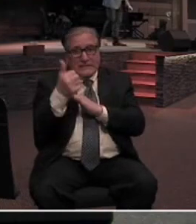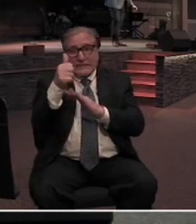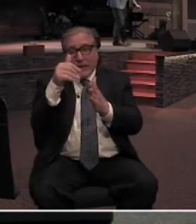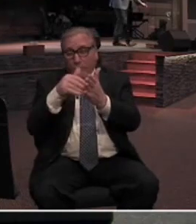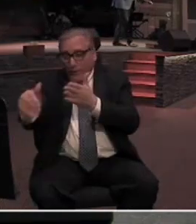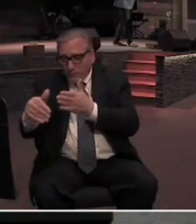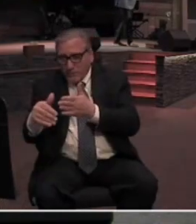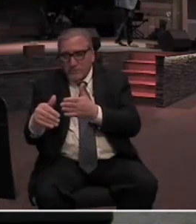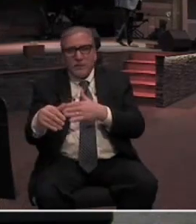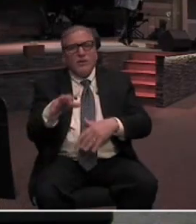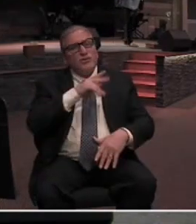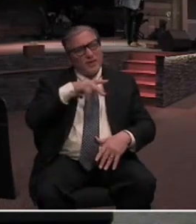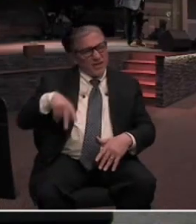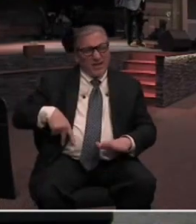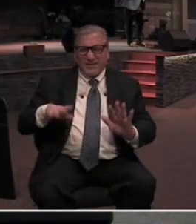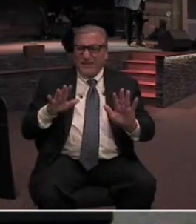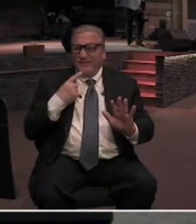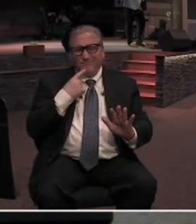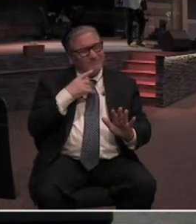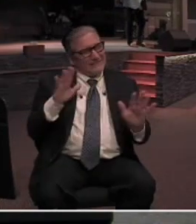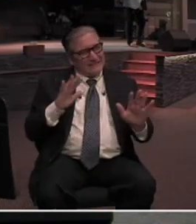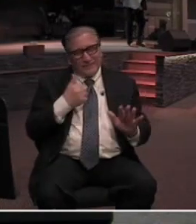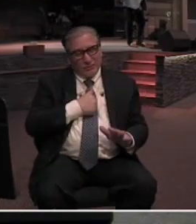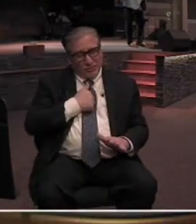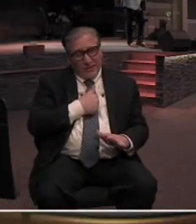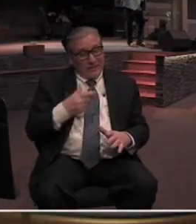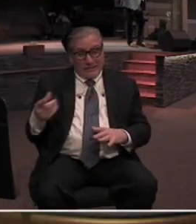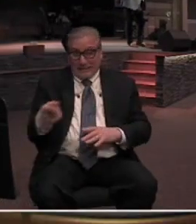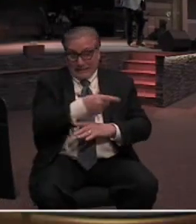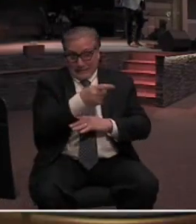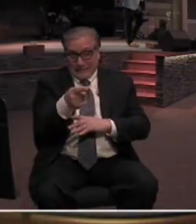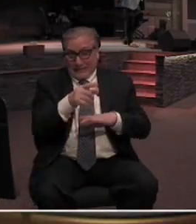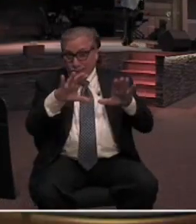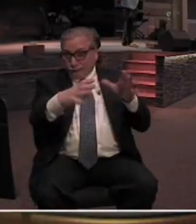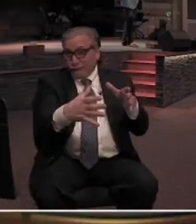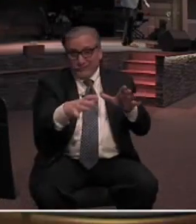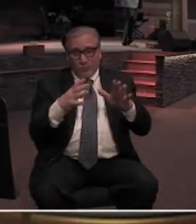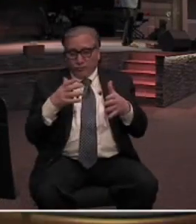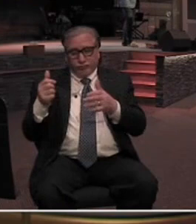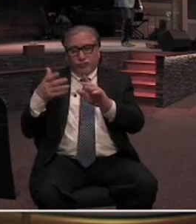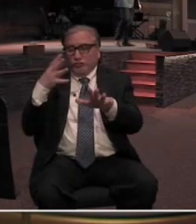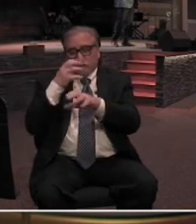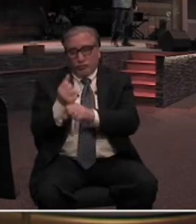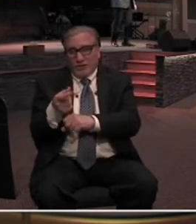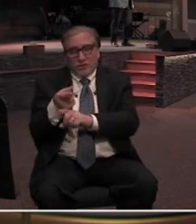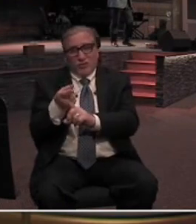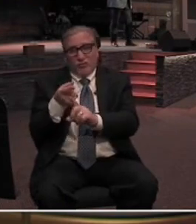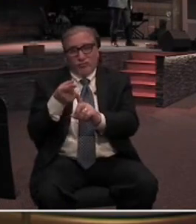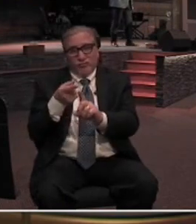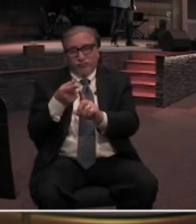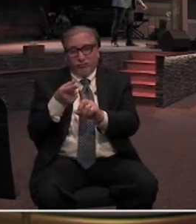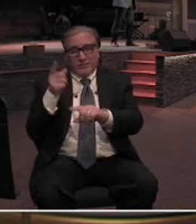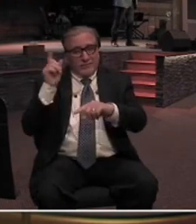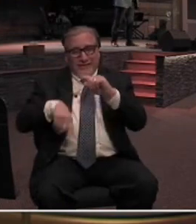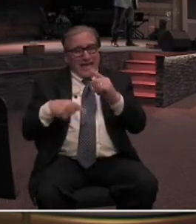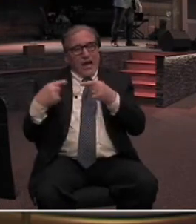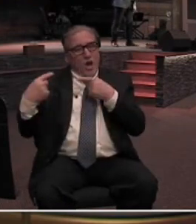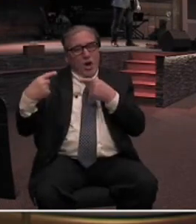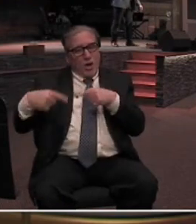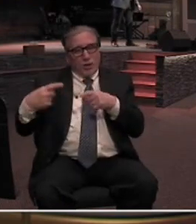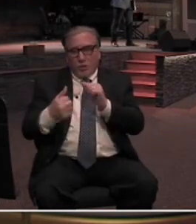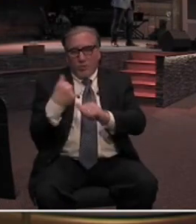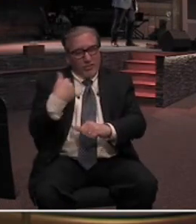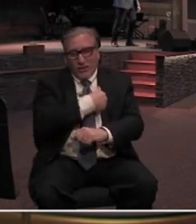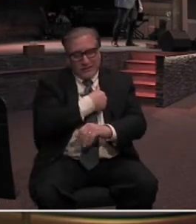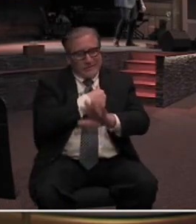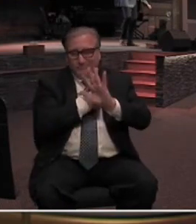guys. They don't trust you. Imagine that. You can't argue with us, and I can't argue with